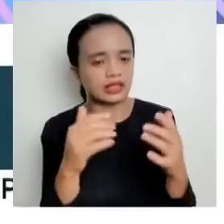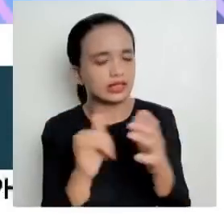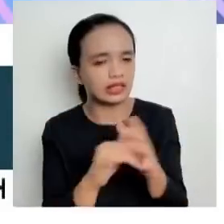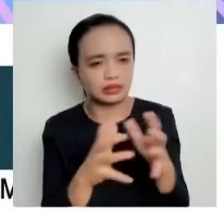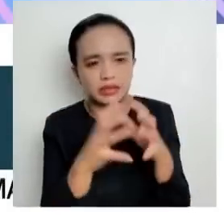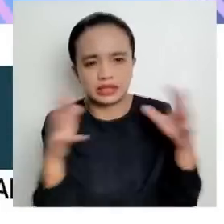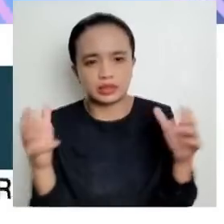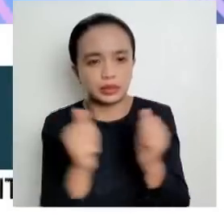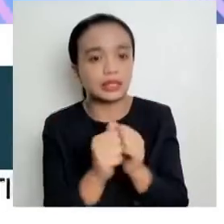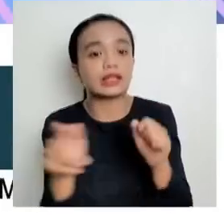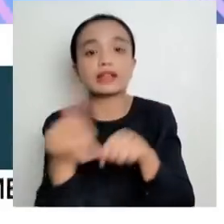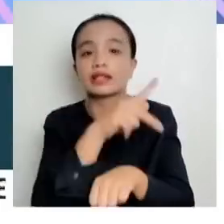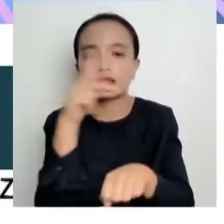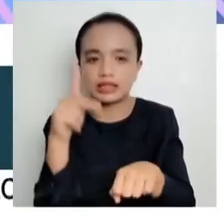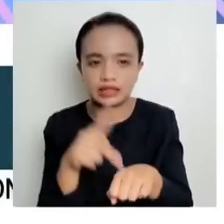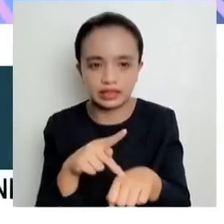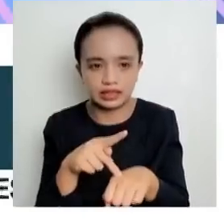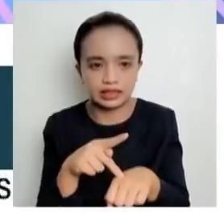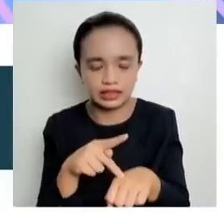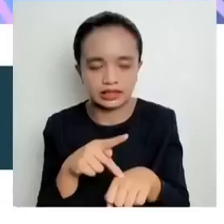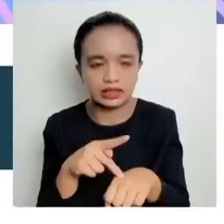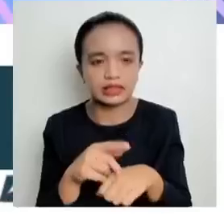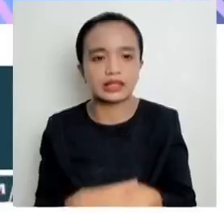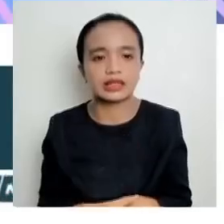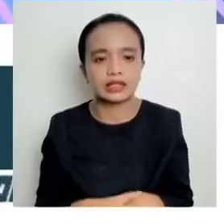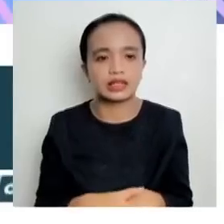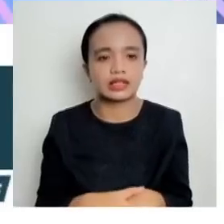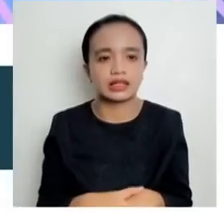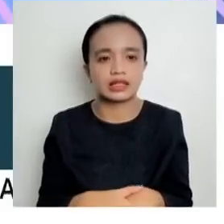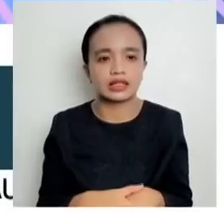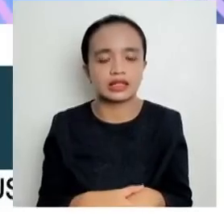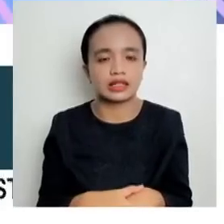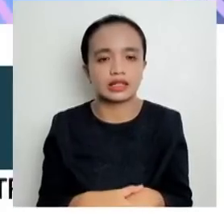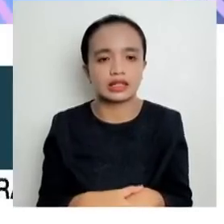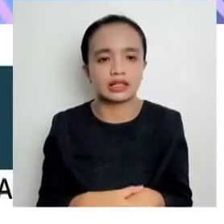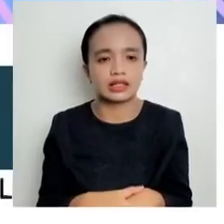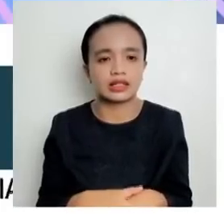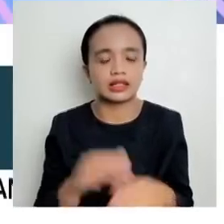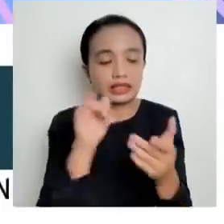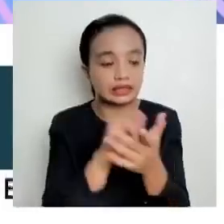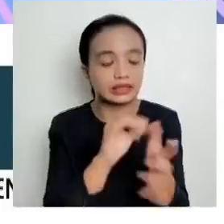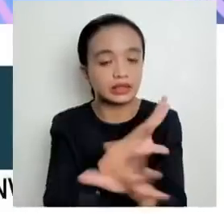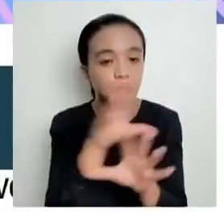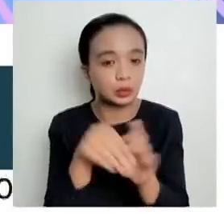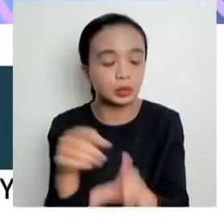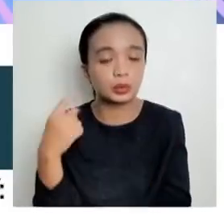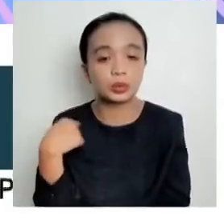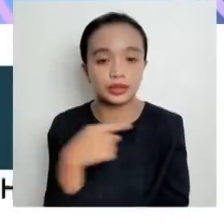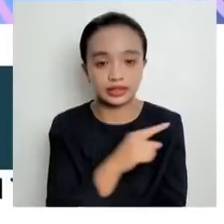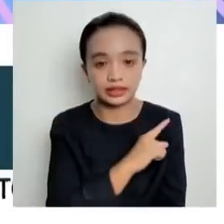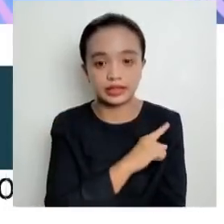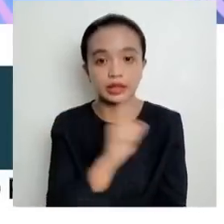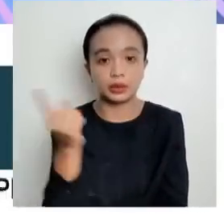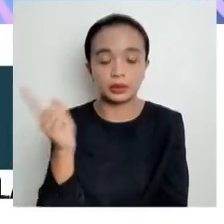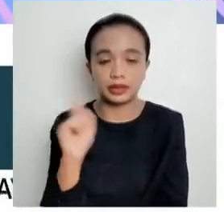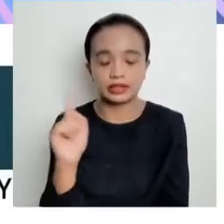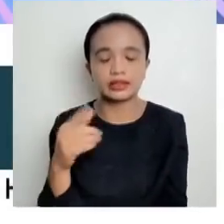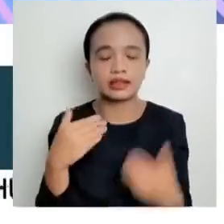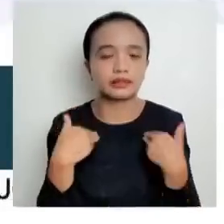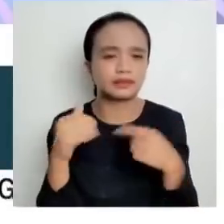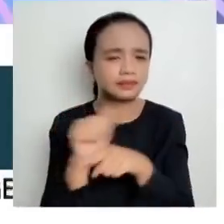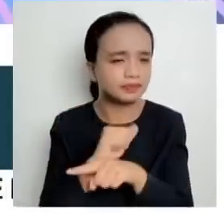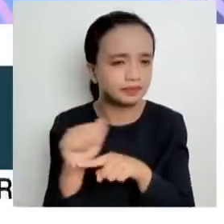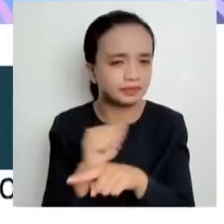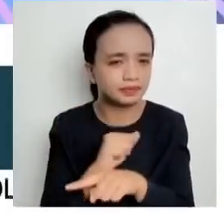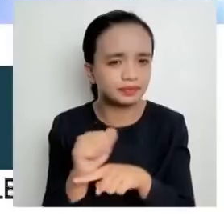Philippines right at the centre of it. Mm-hmm. And as part of that, we're actually running a an exercise called